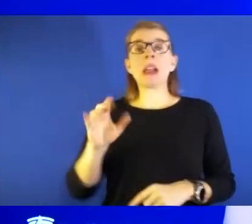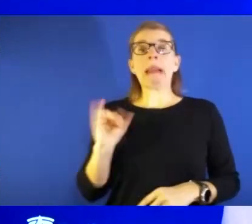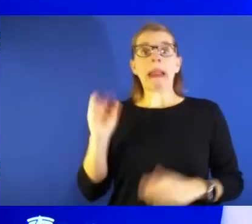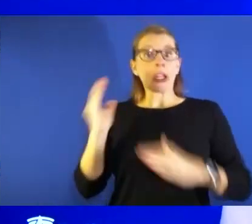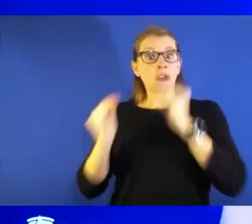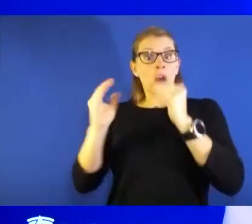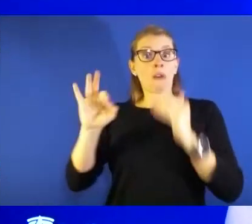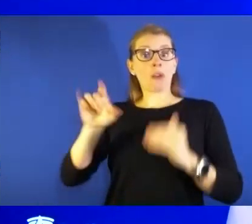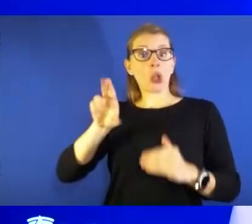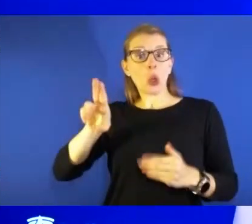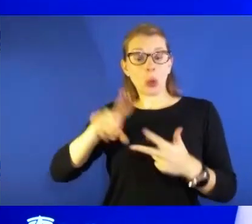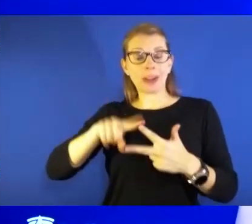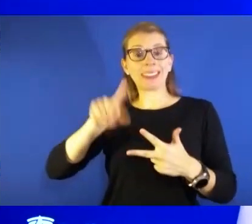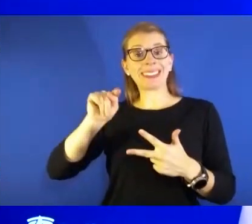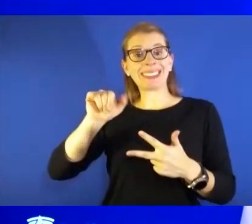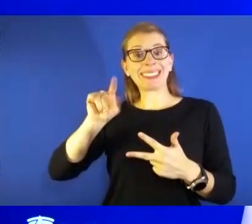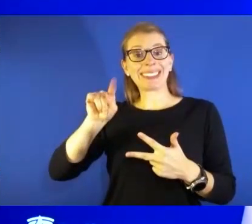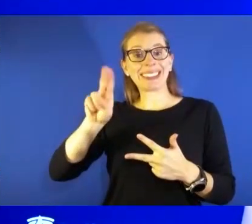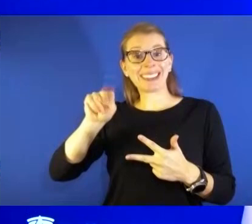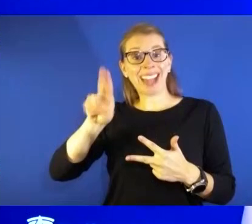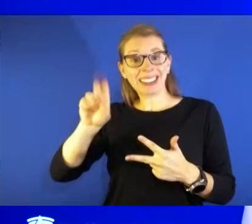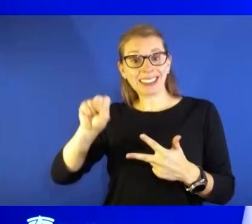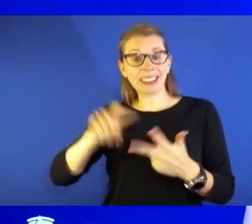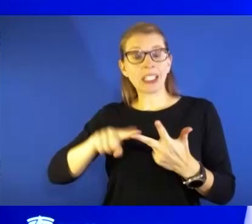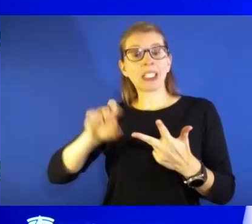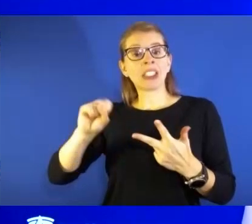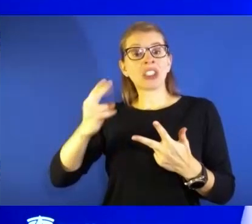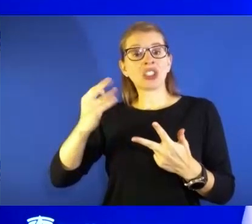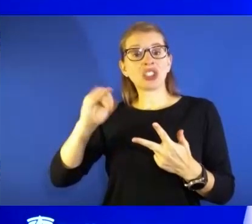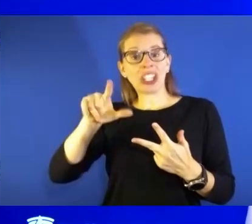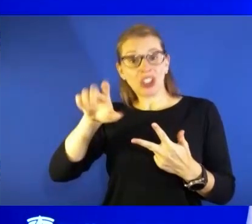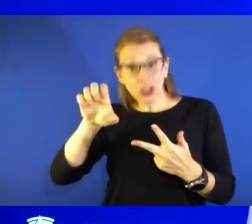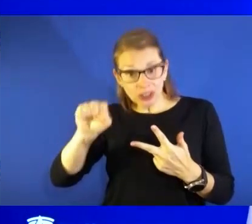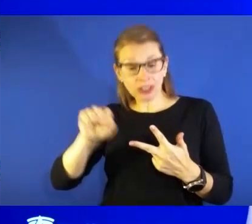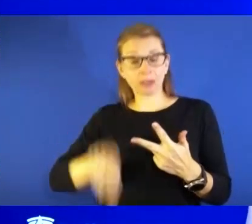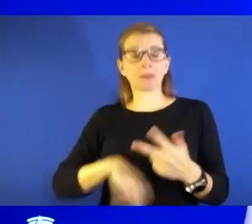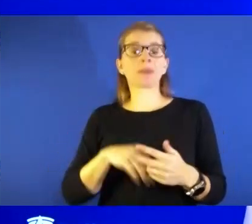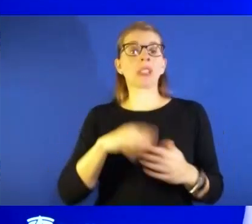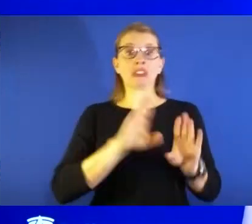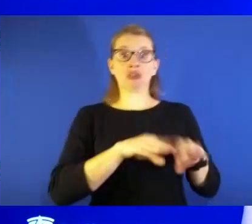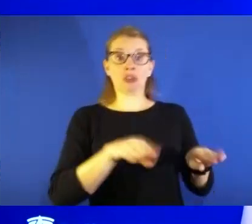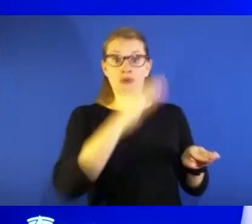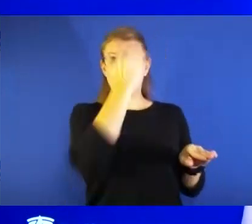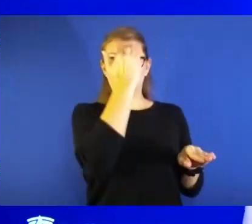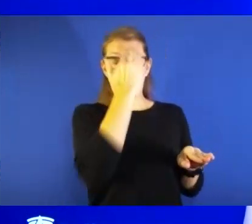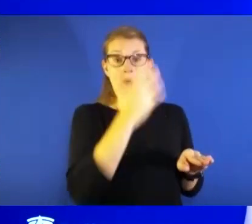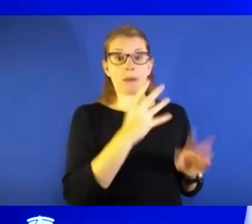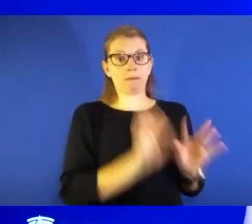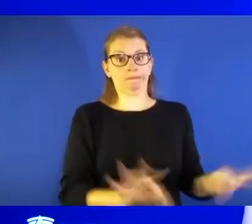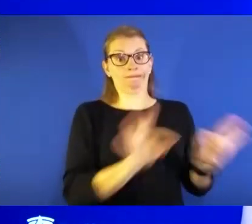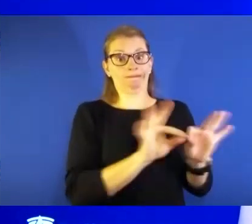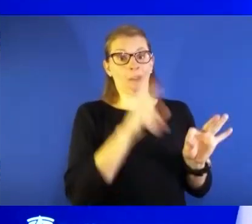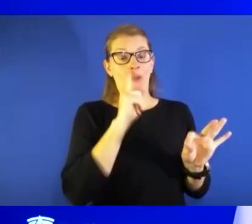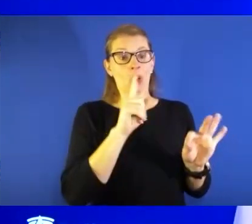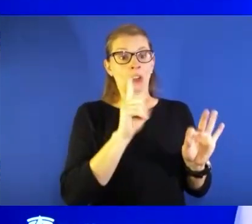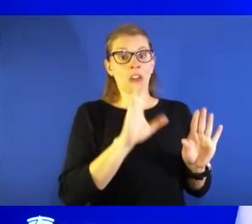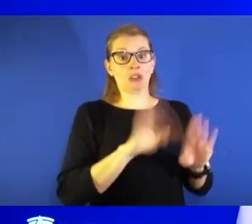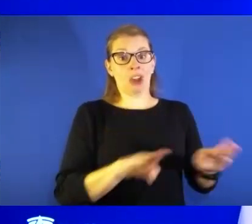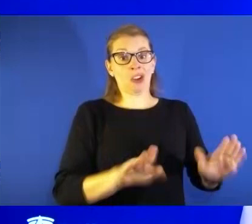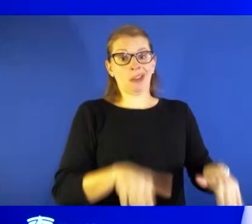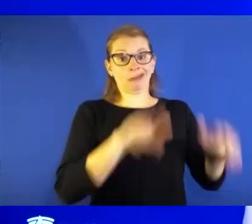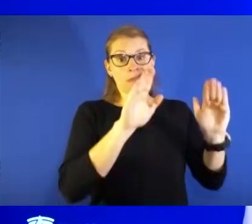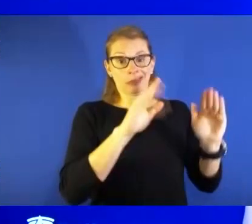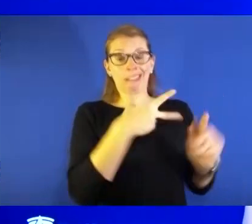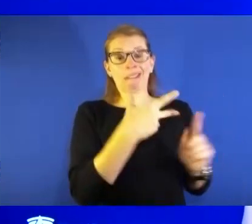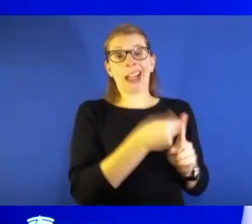tetanus, shingles. But for kids, we know the vast importance of getting those childhood vaccines as well. And I think as we